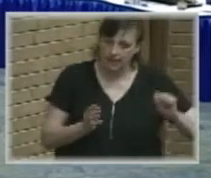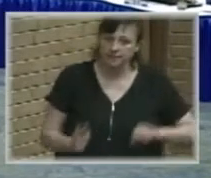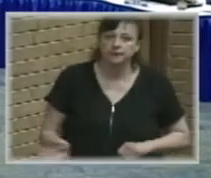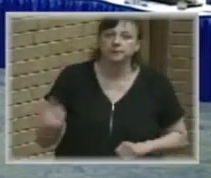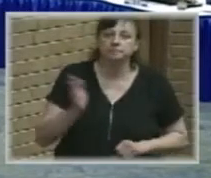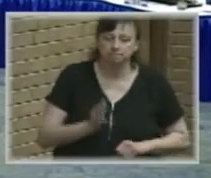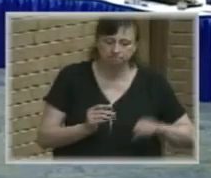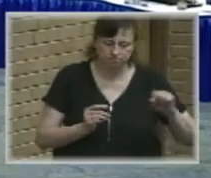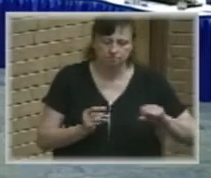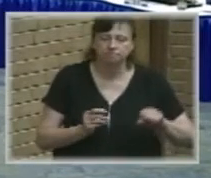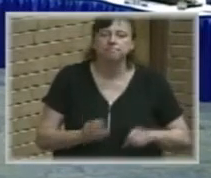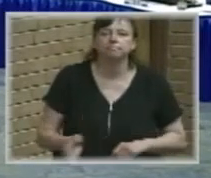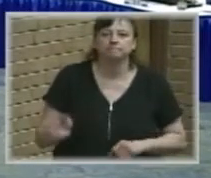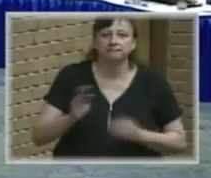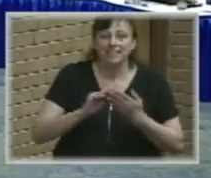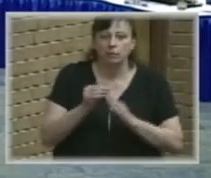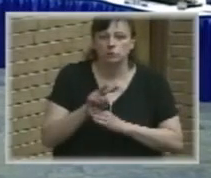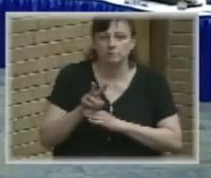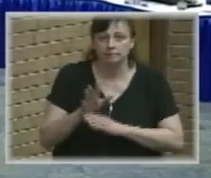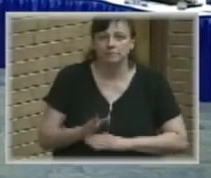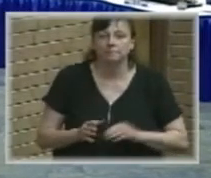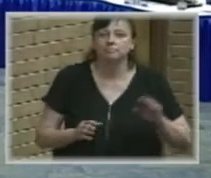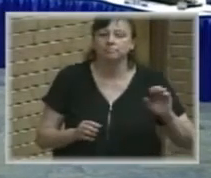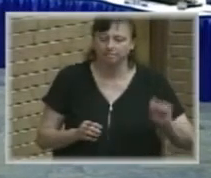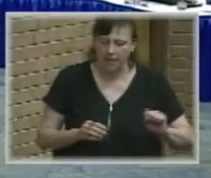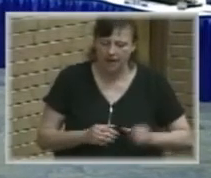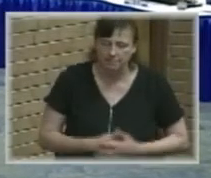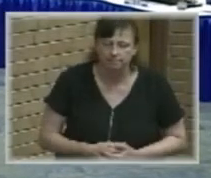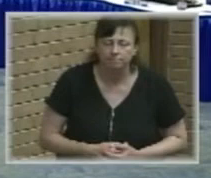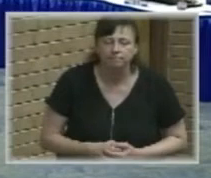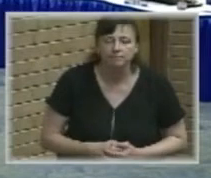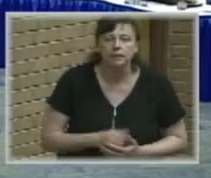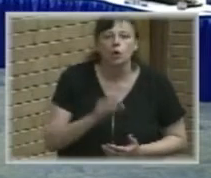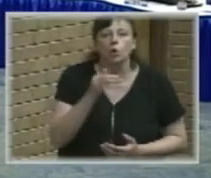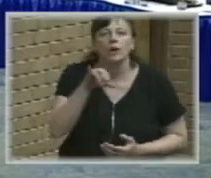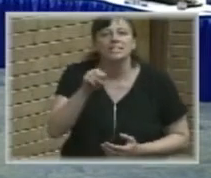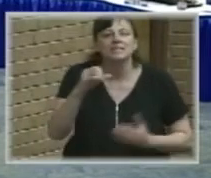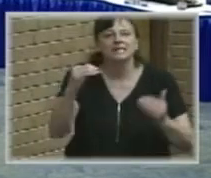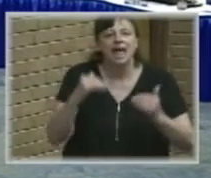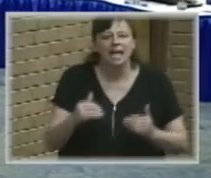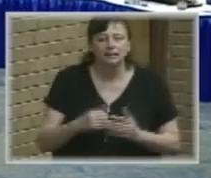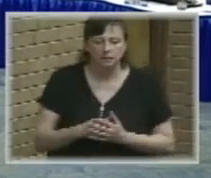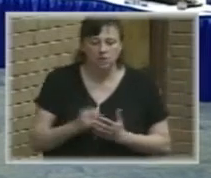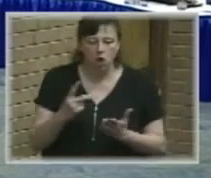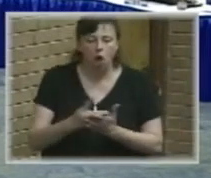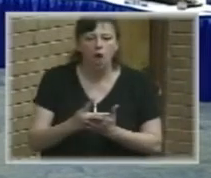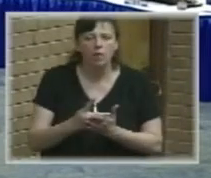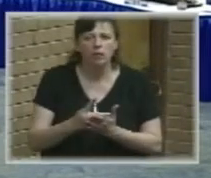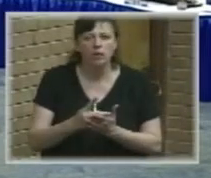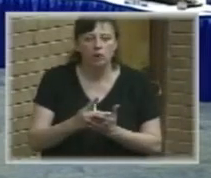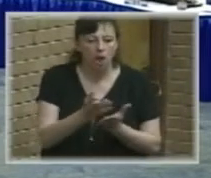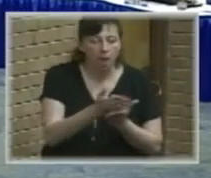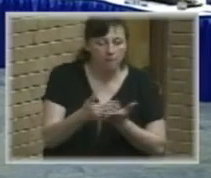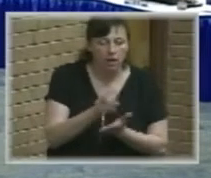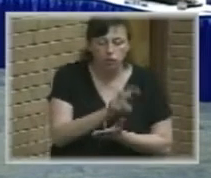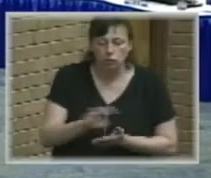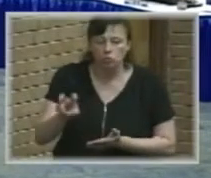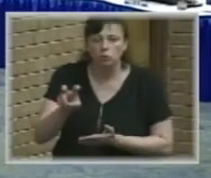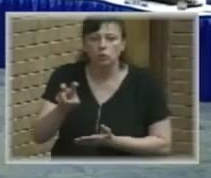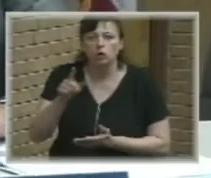Aye. Councilmember Corrado? Aye. Supervisor Bailey? Aye. Chris? Next item is to authorize a budget transfer in the amount